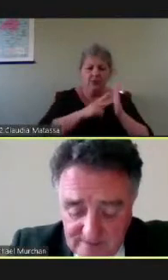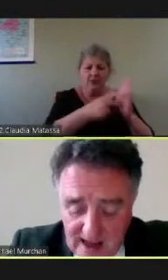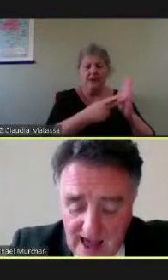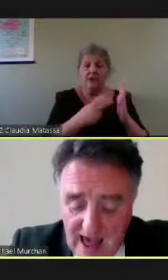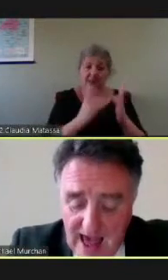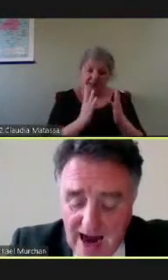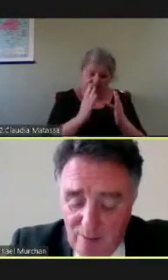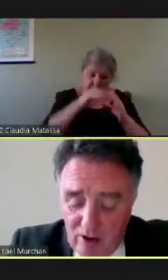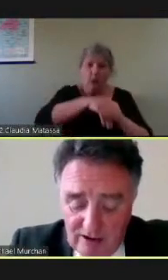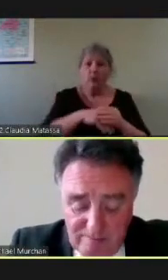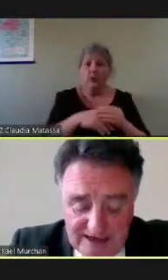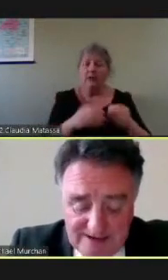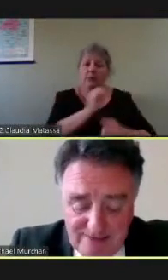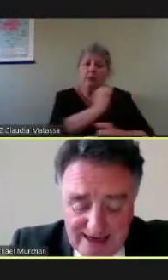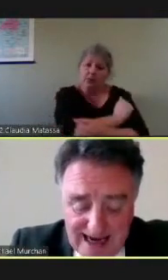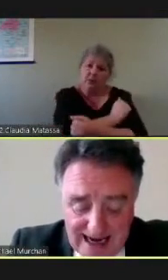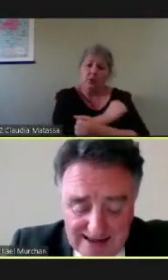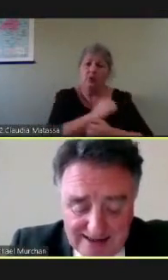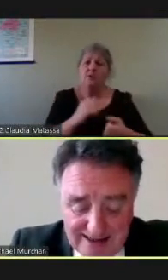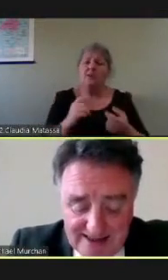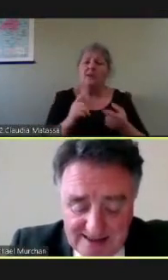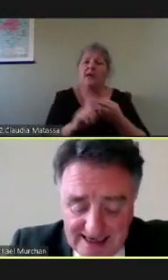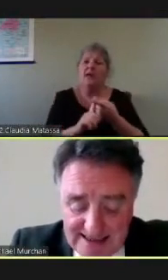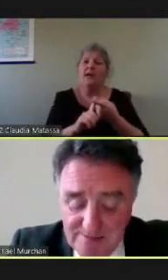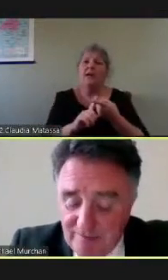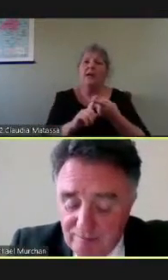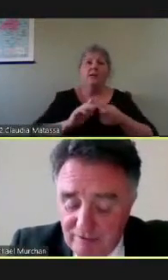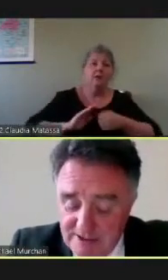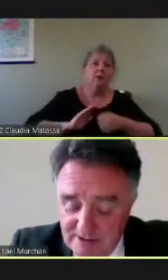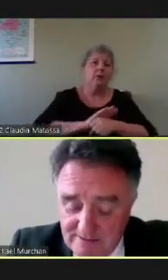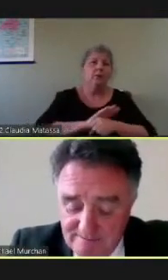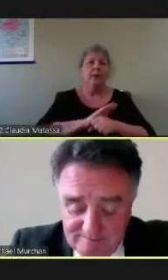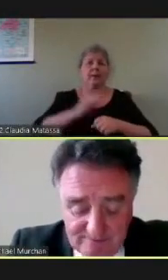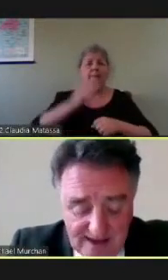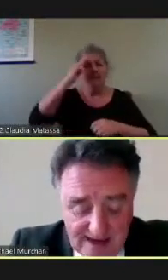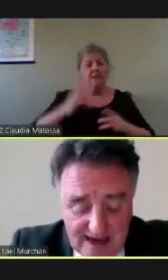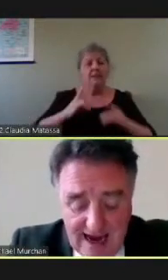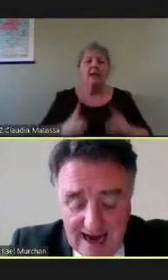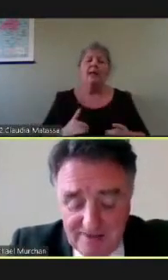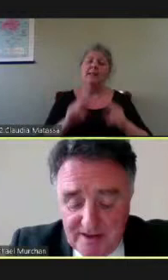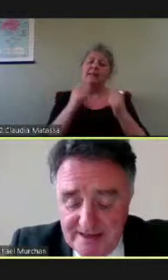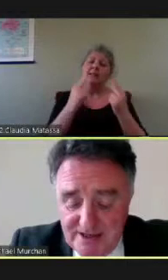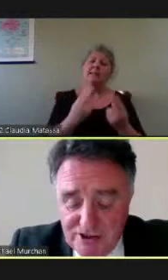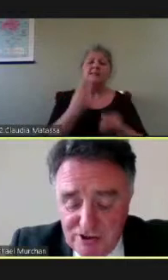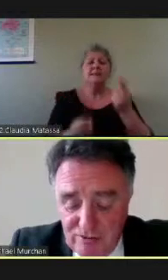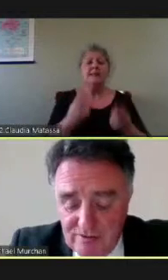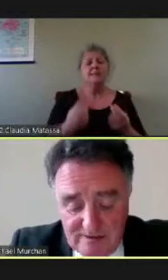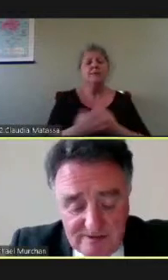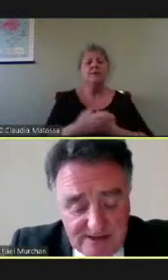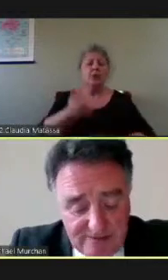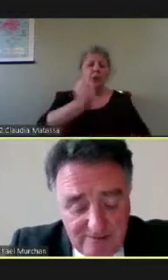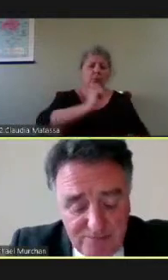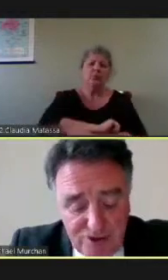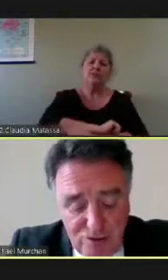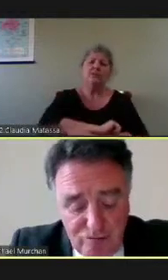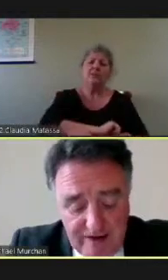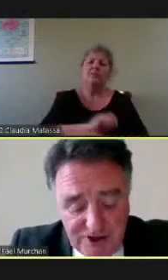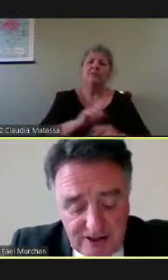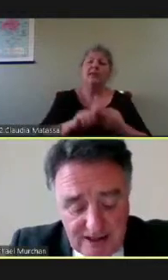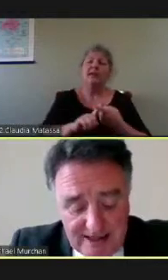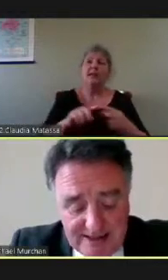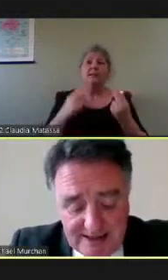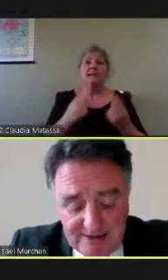prisoners, a more complete mental health needs assessment for prisoners, and the need to develop